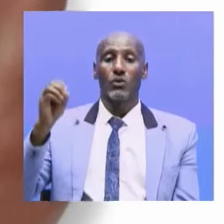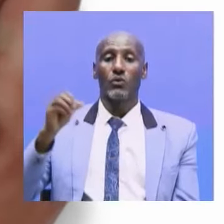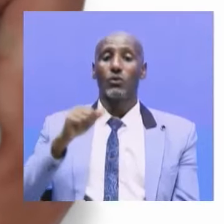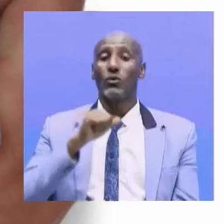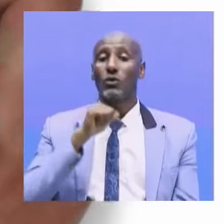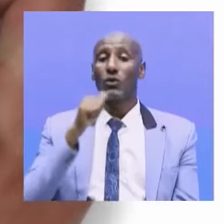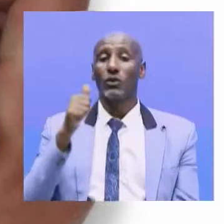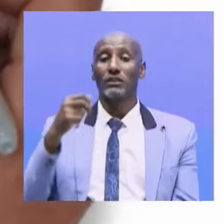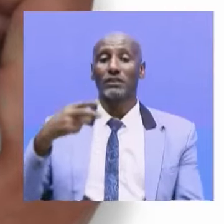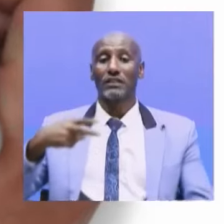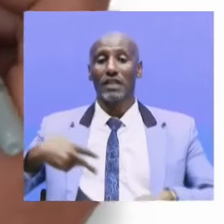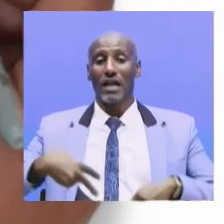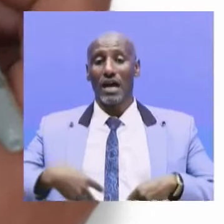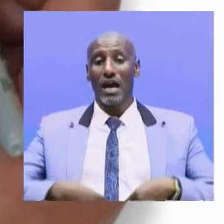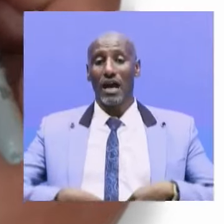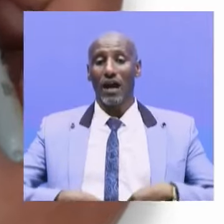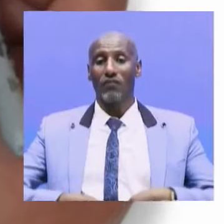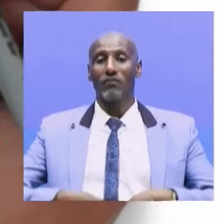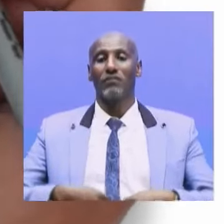have